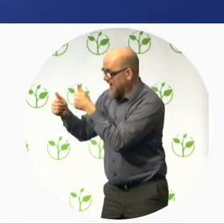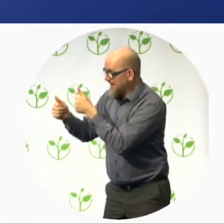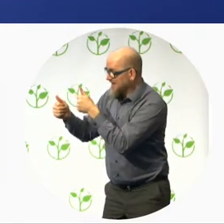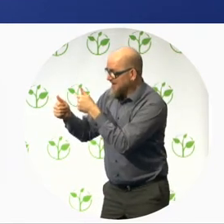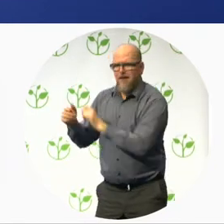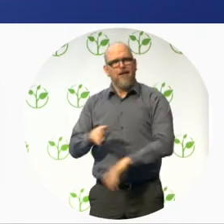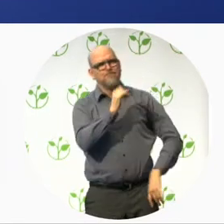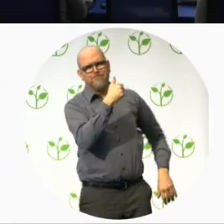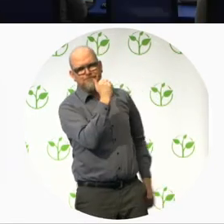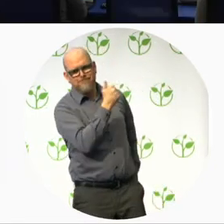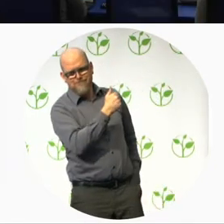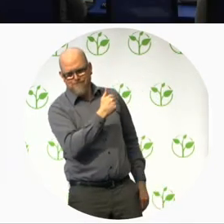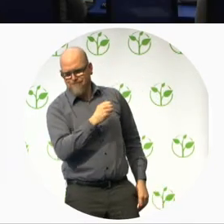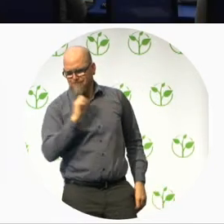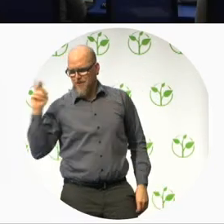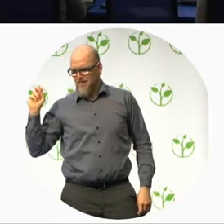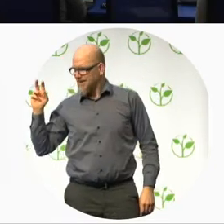it.